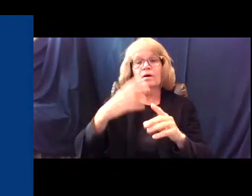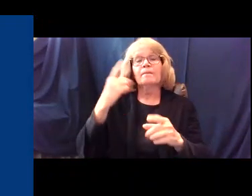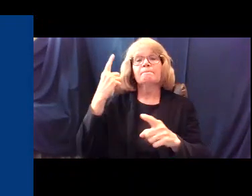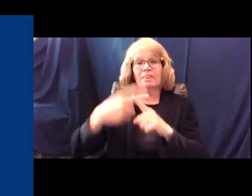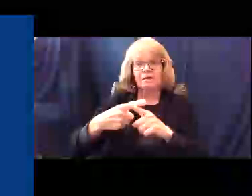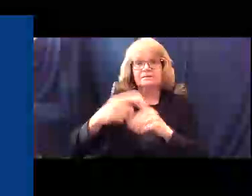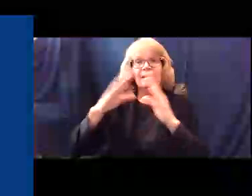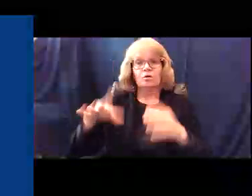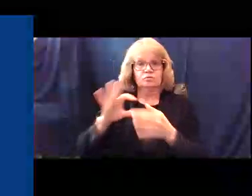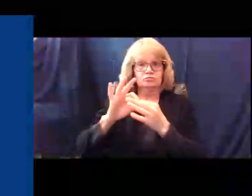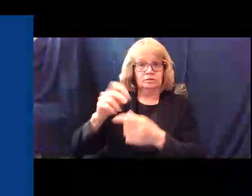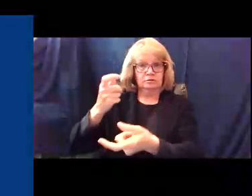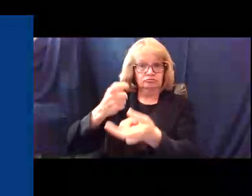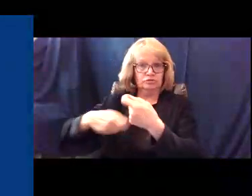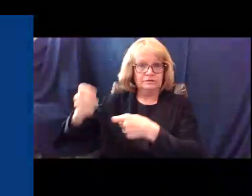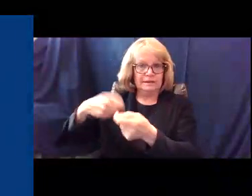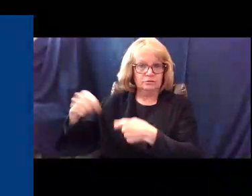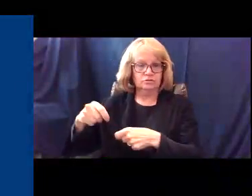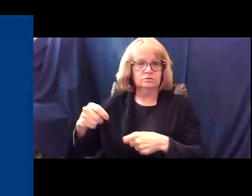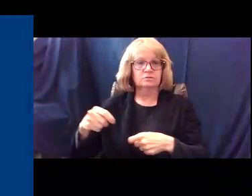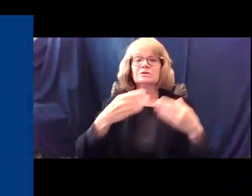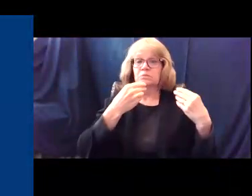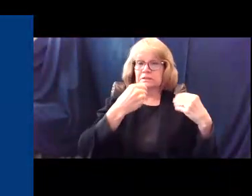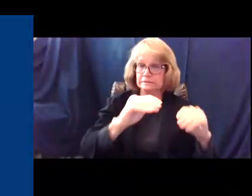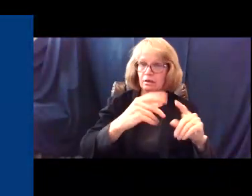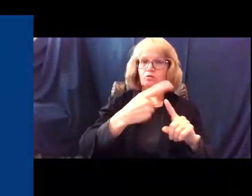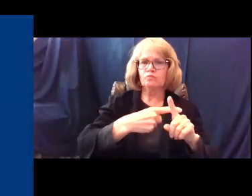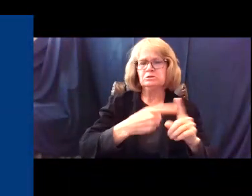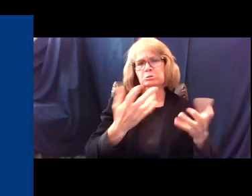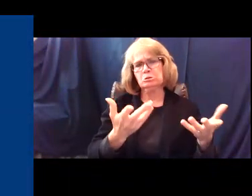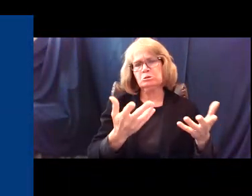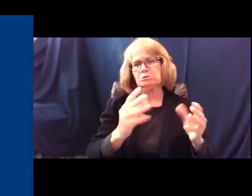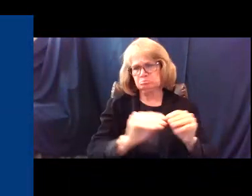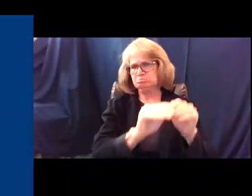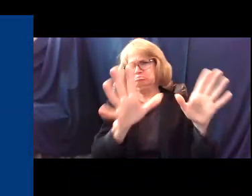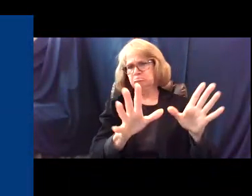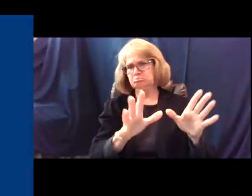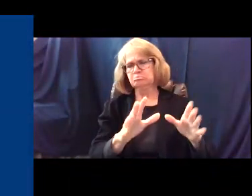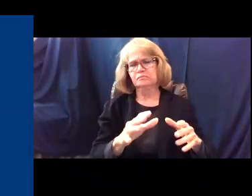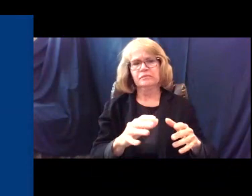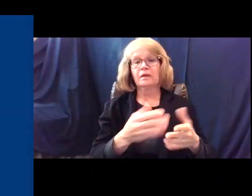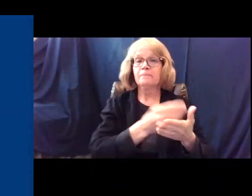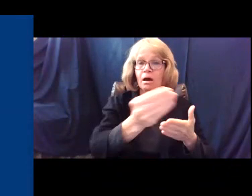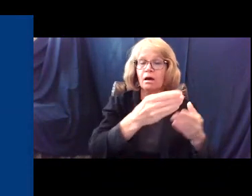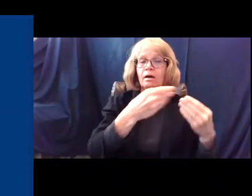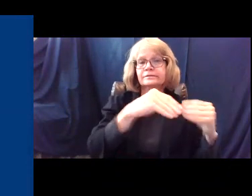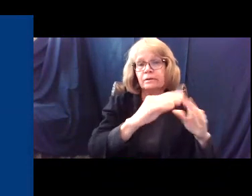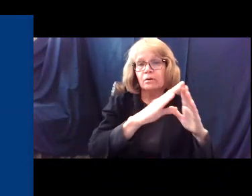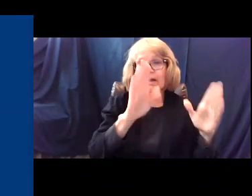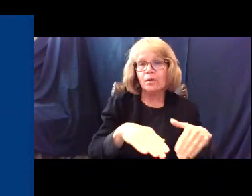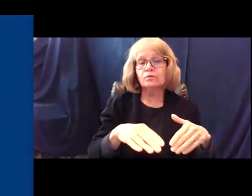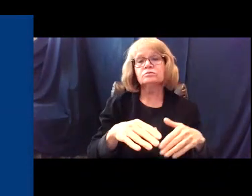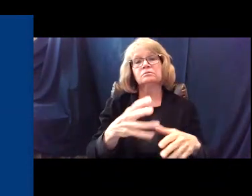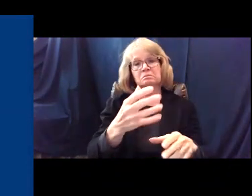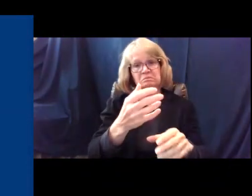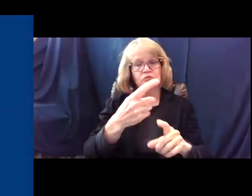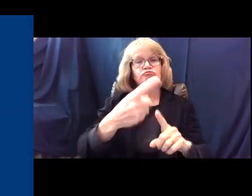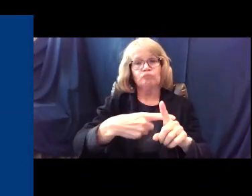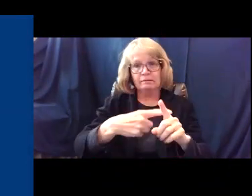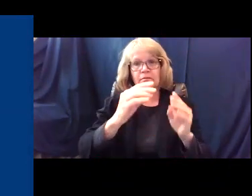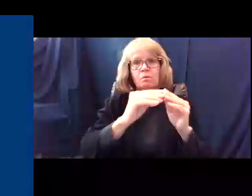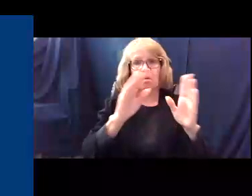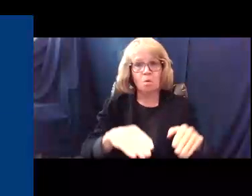transactions. So the sale and the rental of housing, that's relatively straightforward, right? Buying and selling a home, securing a rental home. What